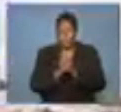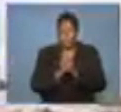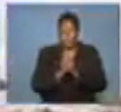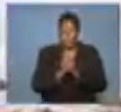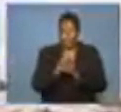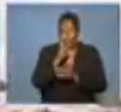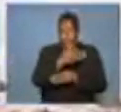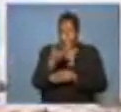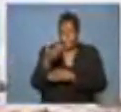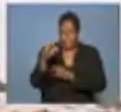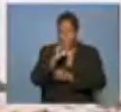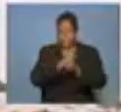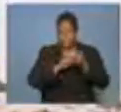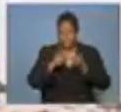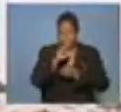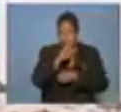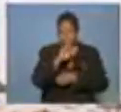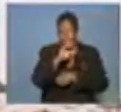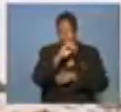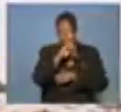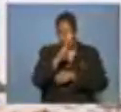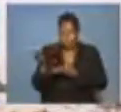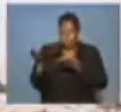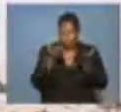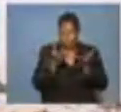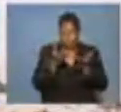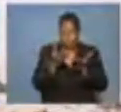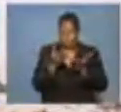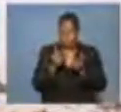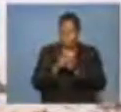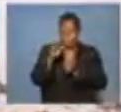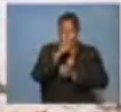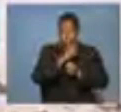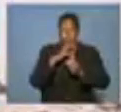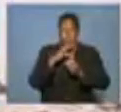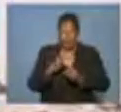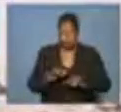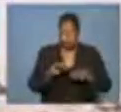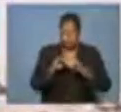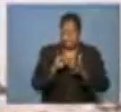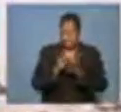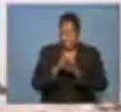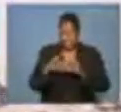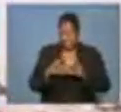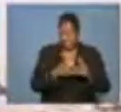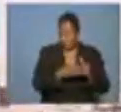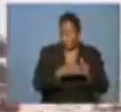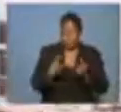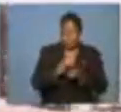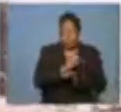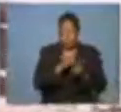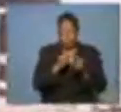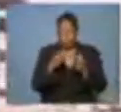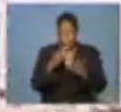One of the things that tropical storm Nicole brought with it is, of course, storm surge. That storm surge leading to damage to a